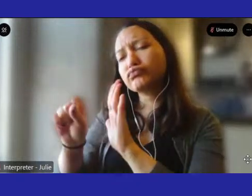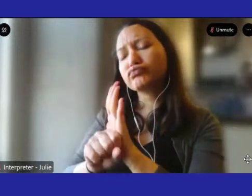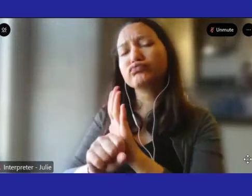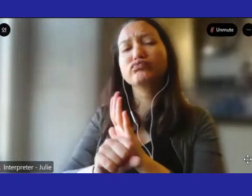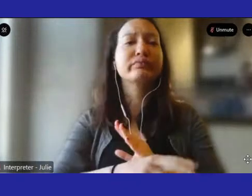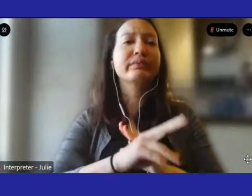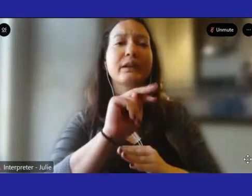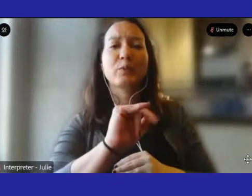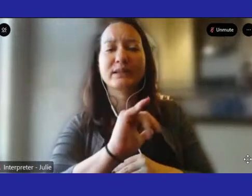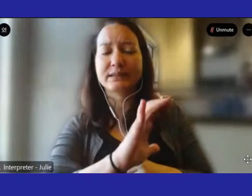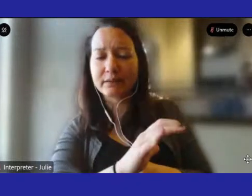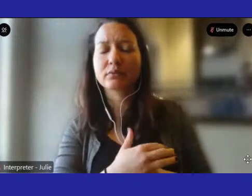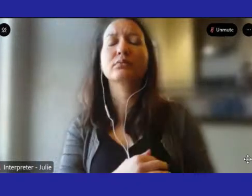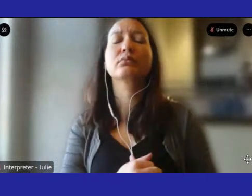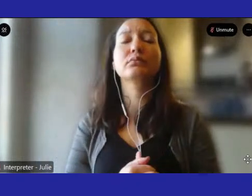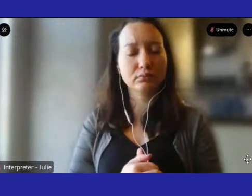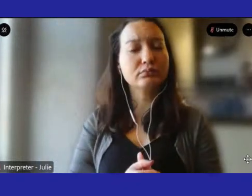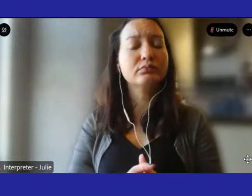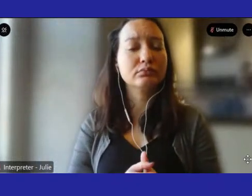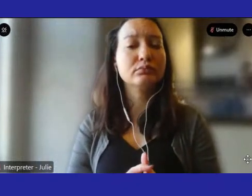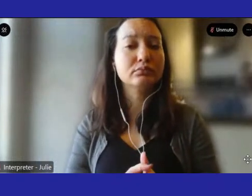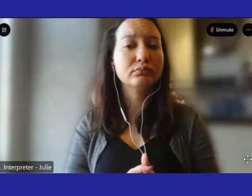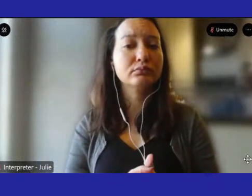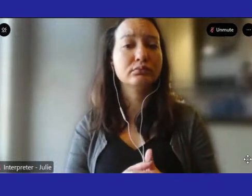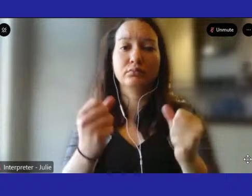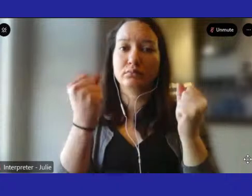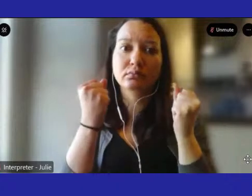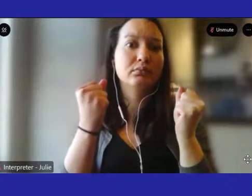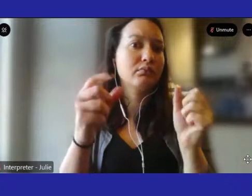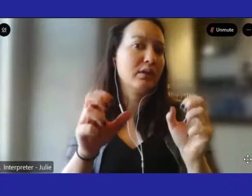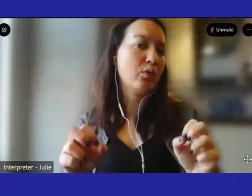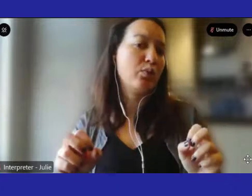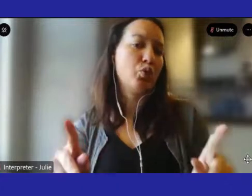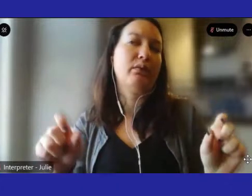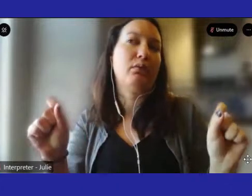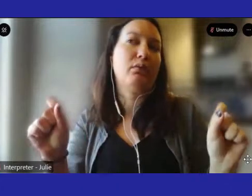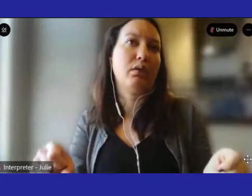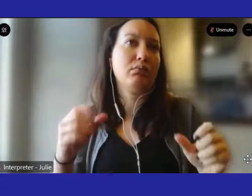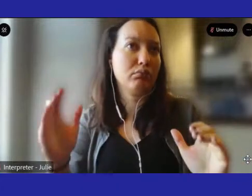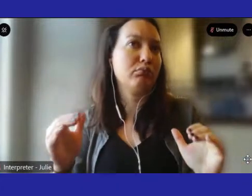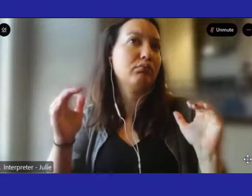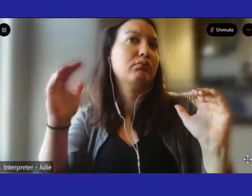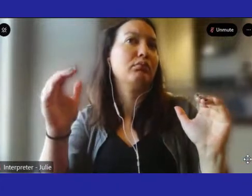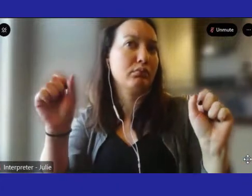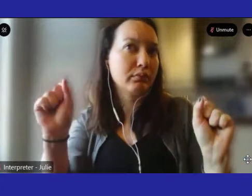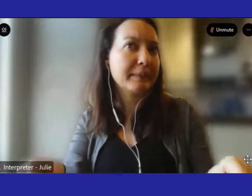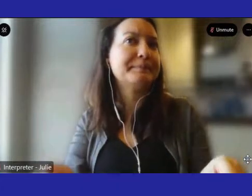City. So we have a lot of opportunity to then be able to